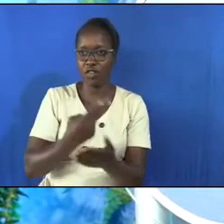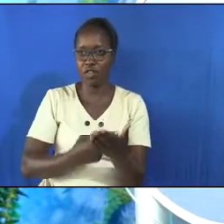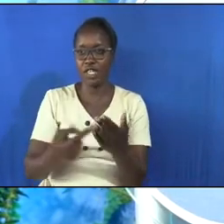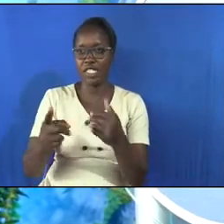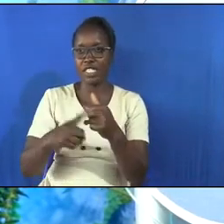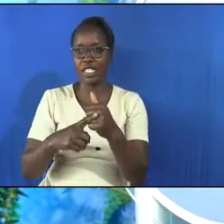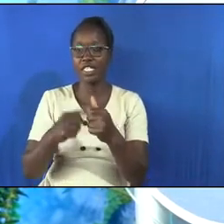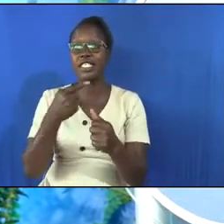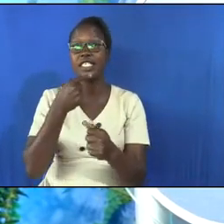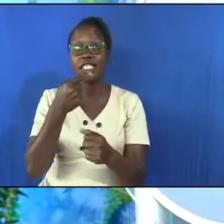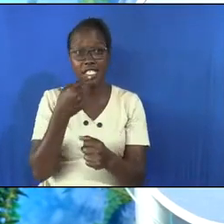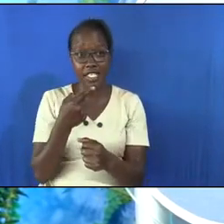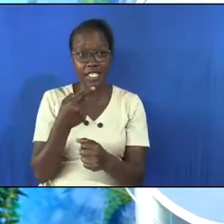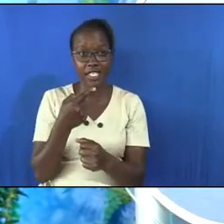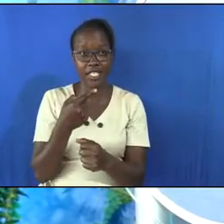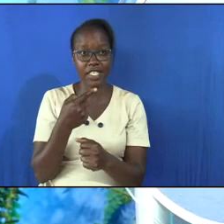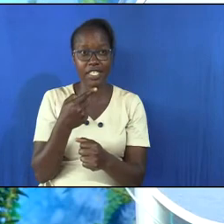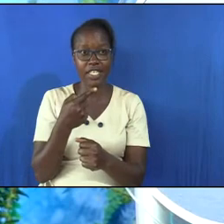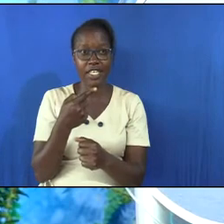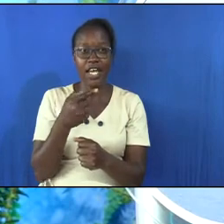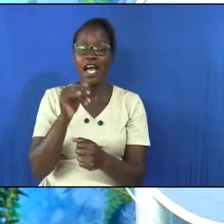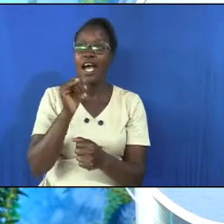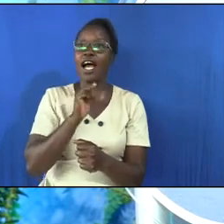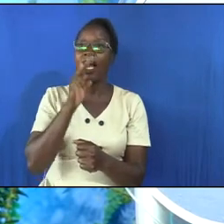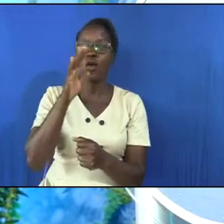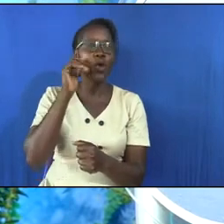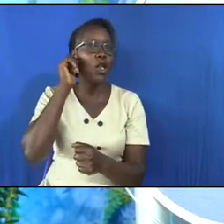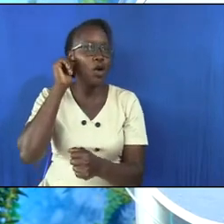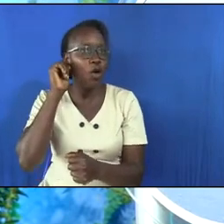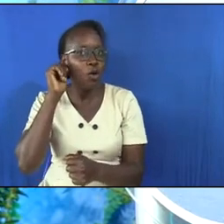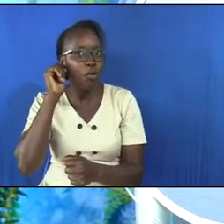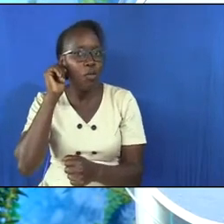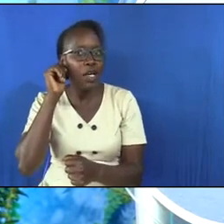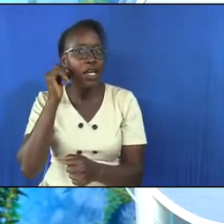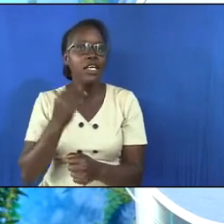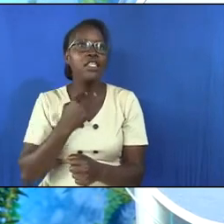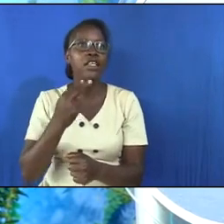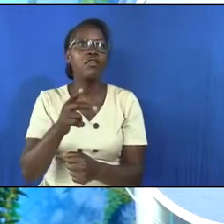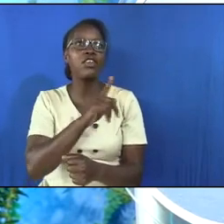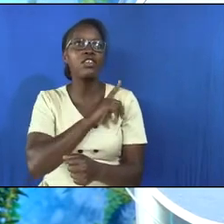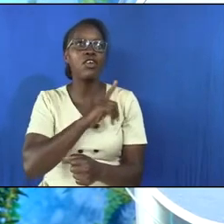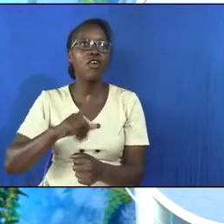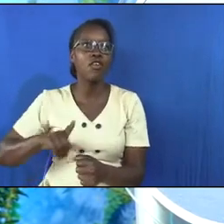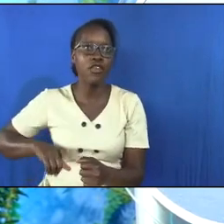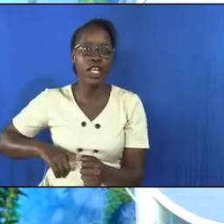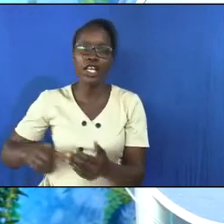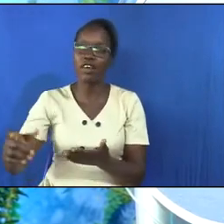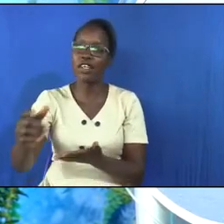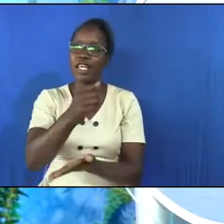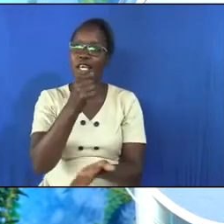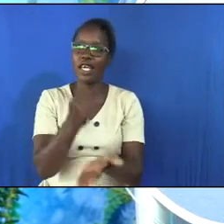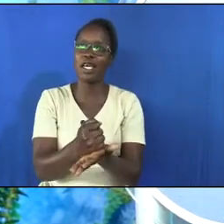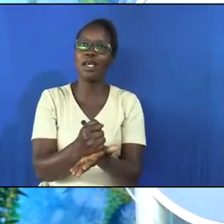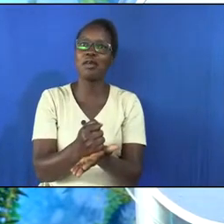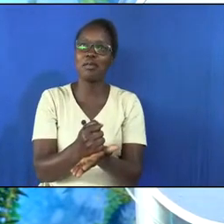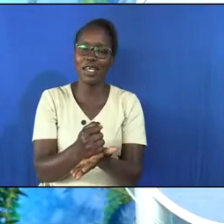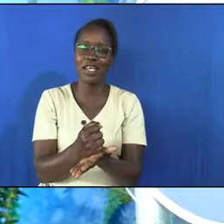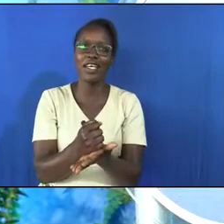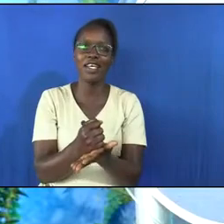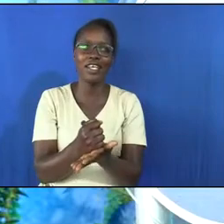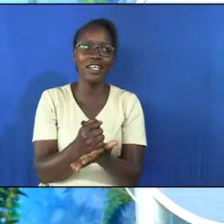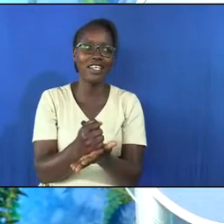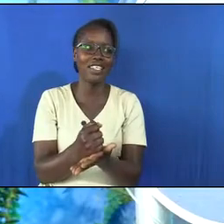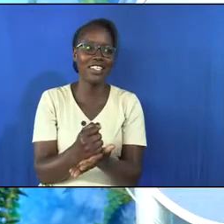Jeremiah 42:6. It said, I will obey the voice of the Lord. Amen. Amen.